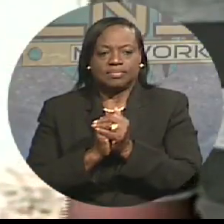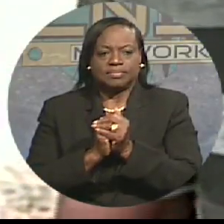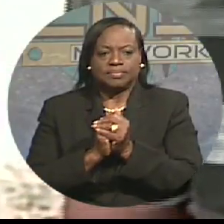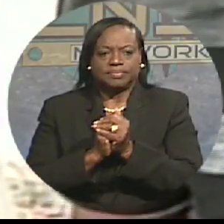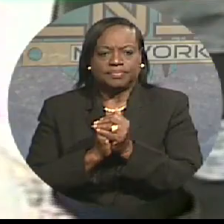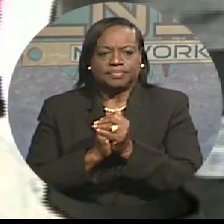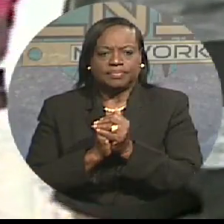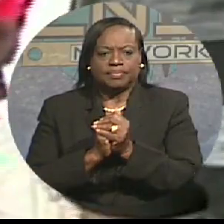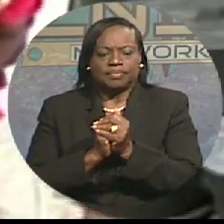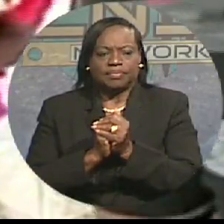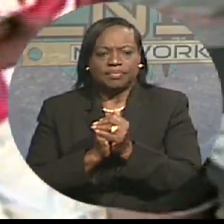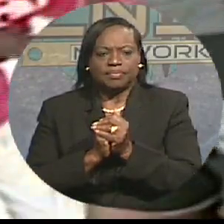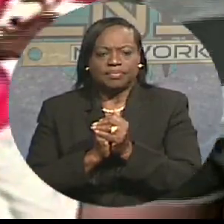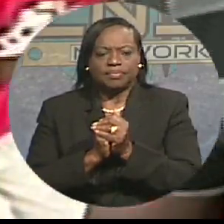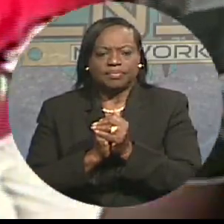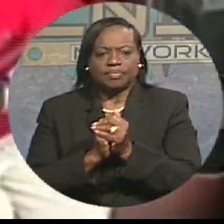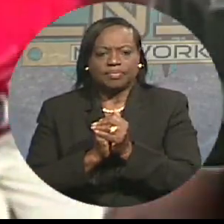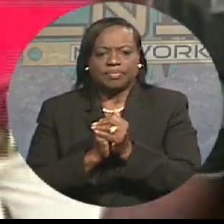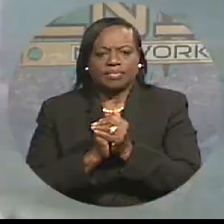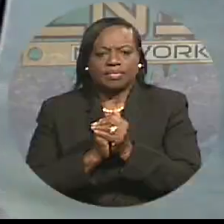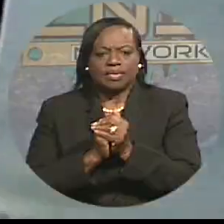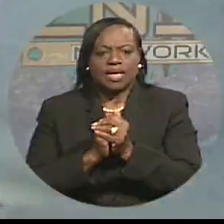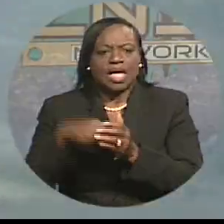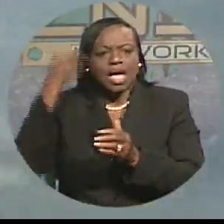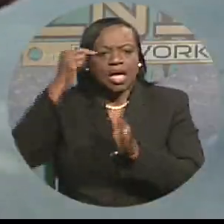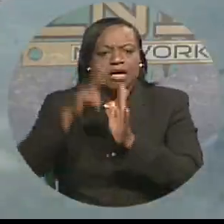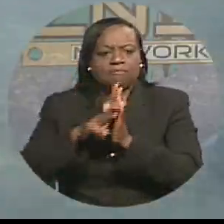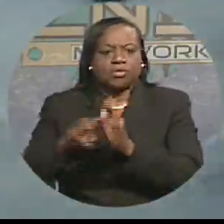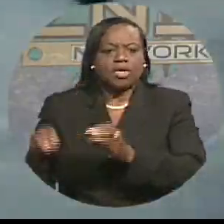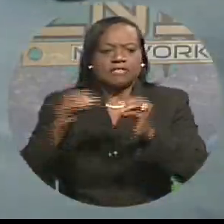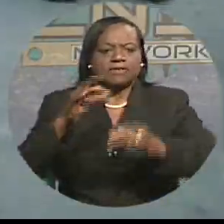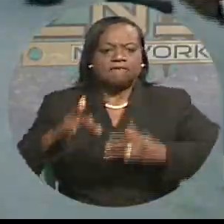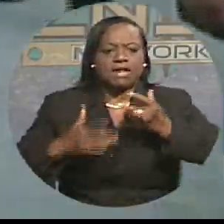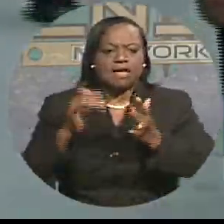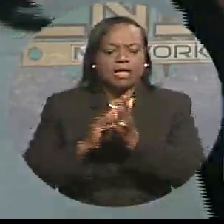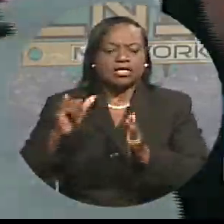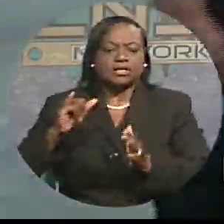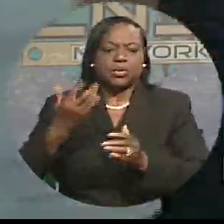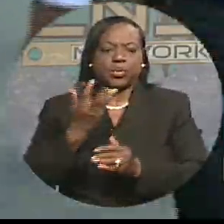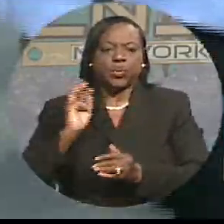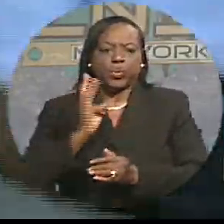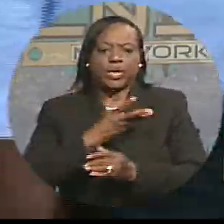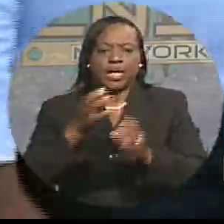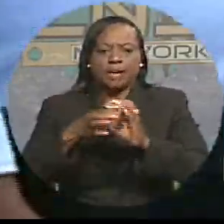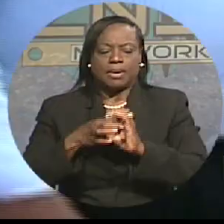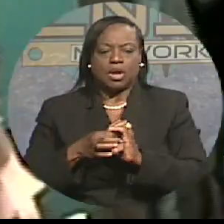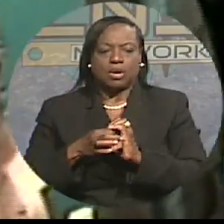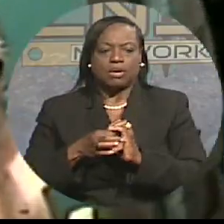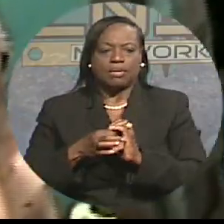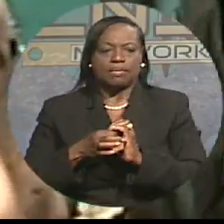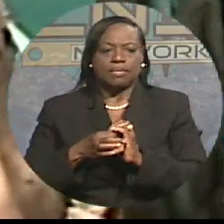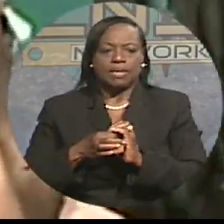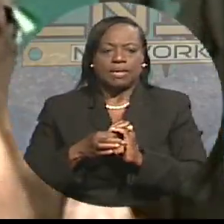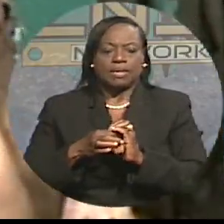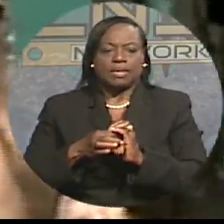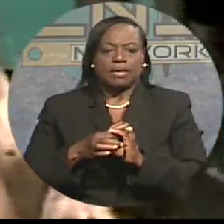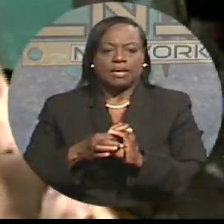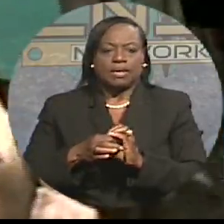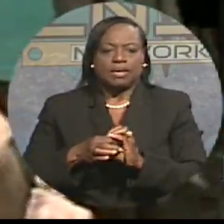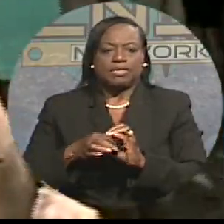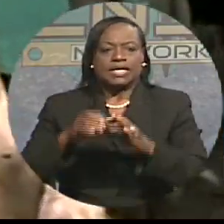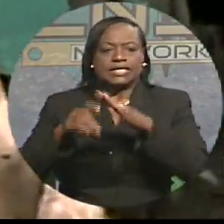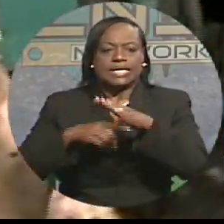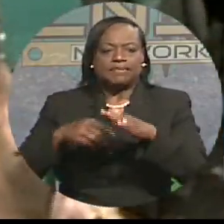Who give us a feeling that we belong. The Deputy Prime Minister leading a delegation into the Colony Club area to